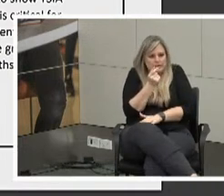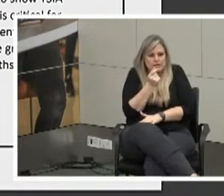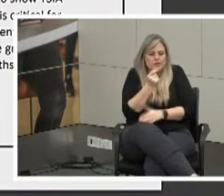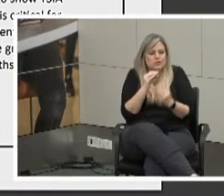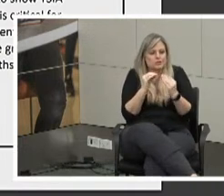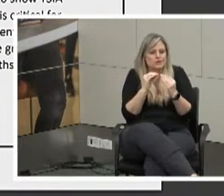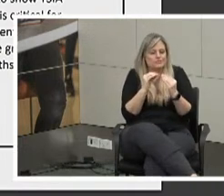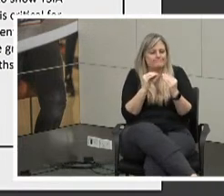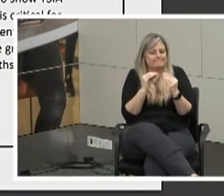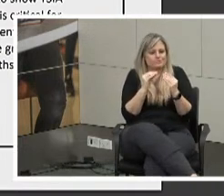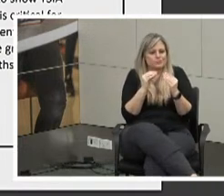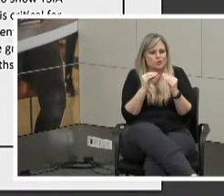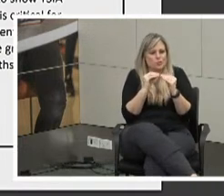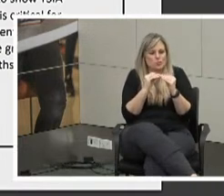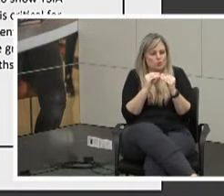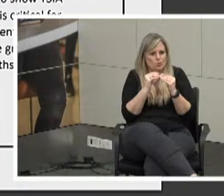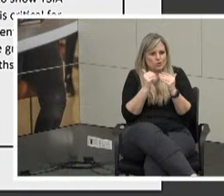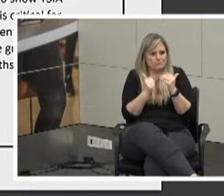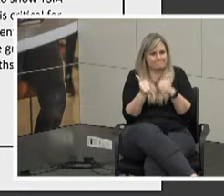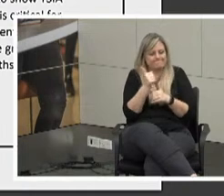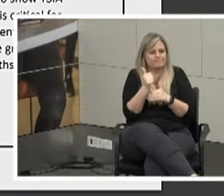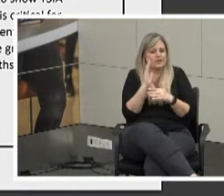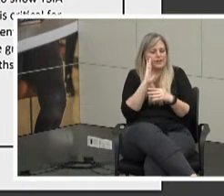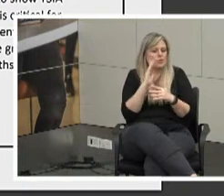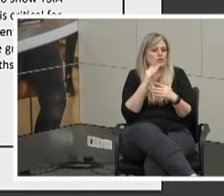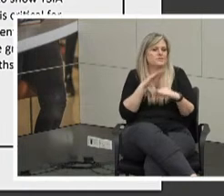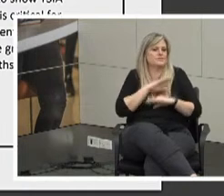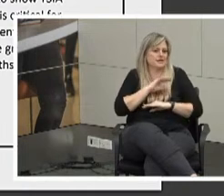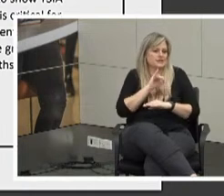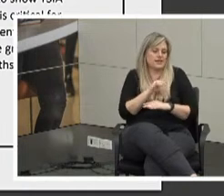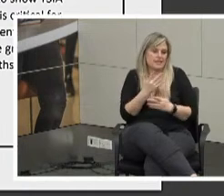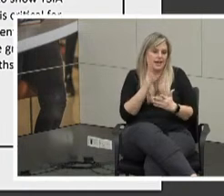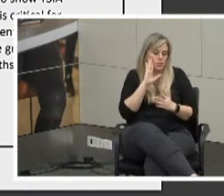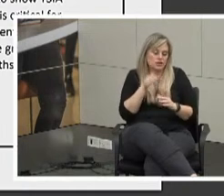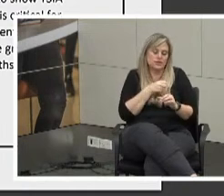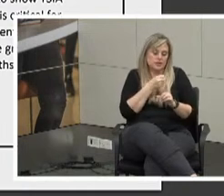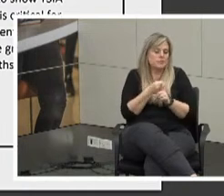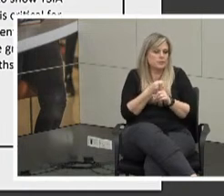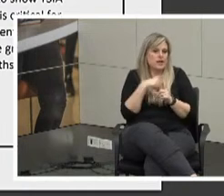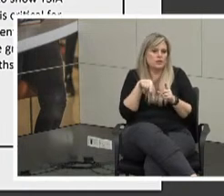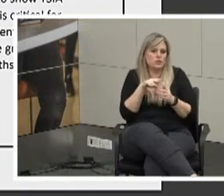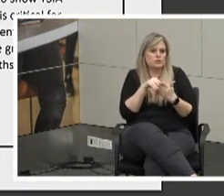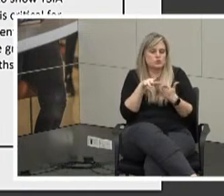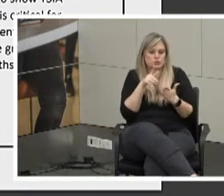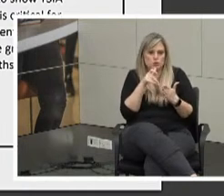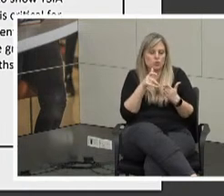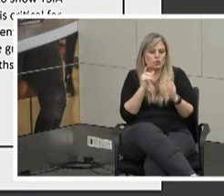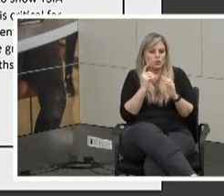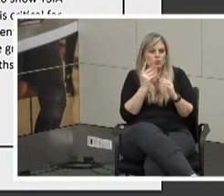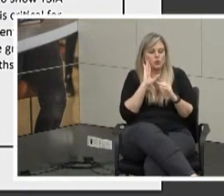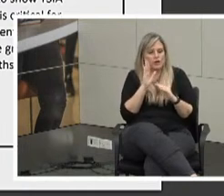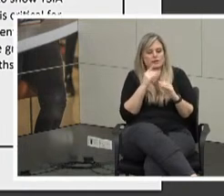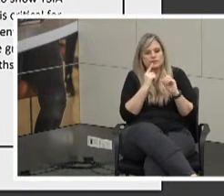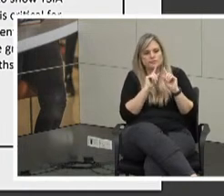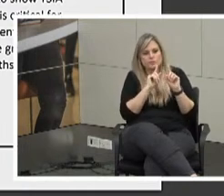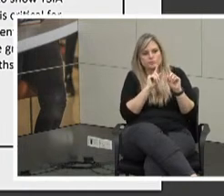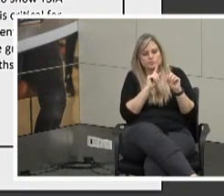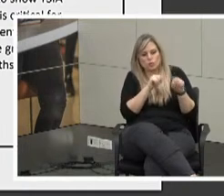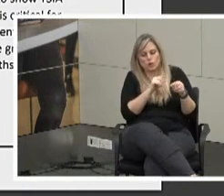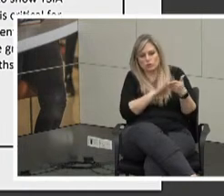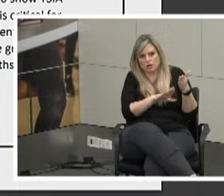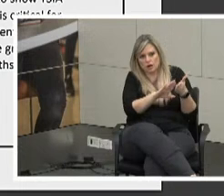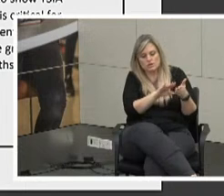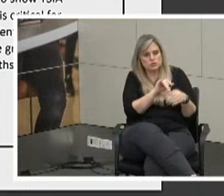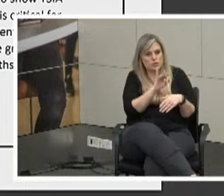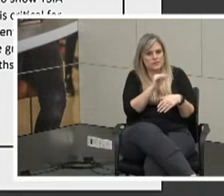would have met that um and that can be incredibly impactful for those students particularly the ones that are moving on to college who then